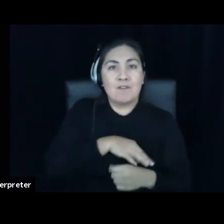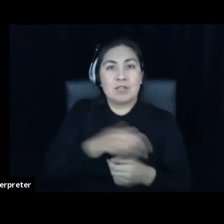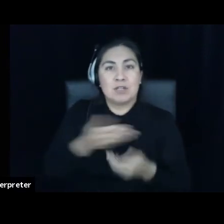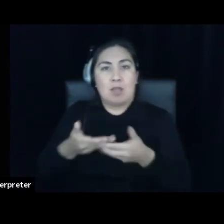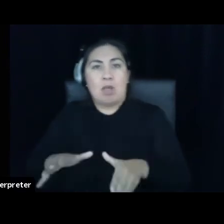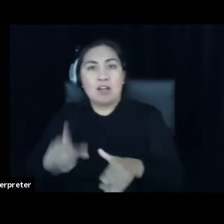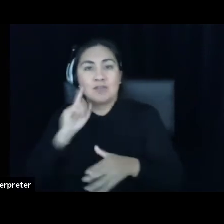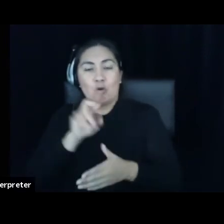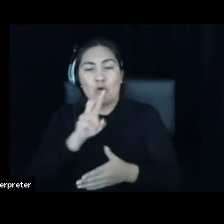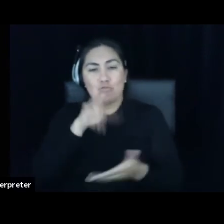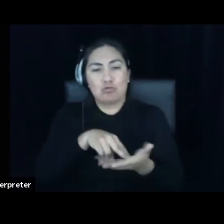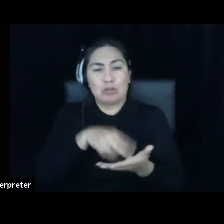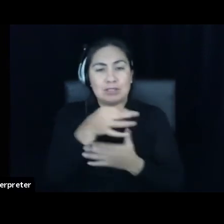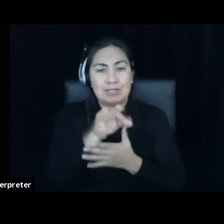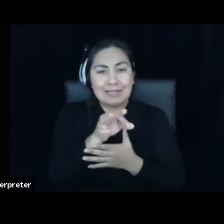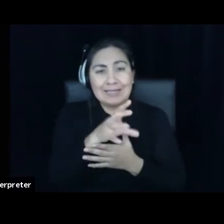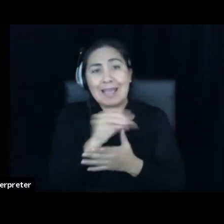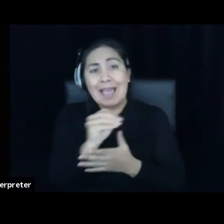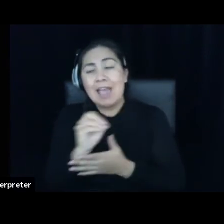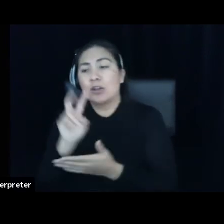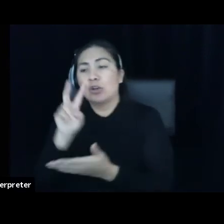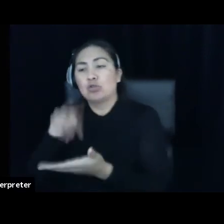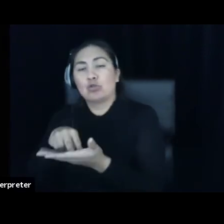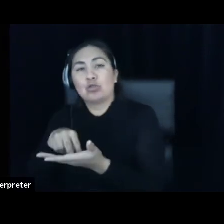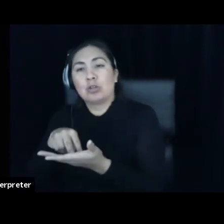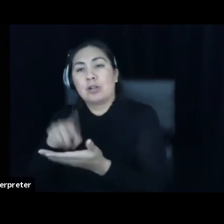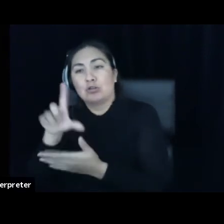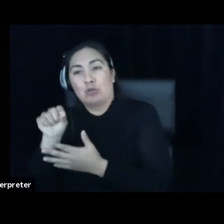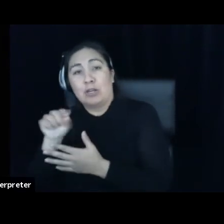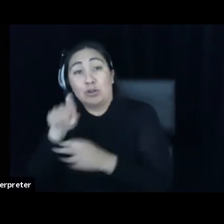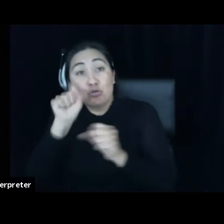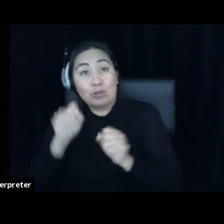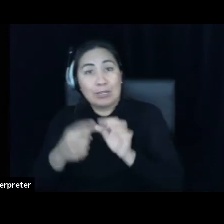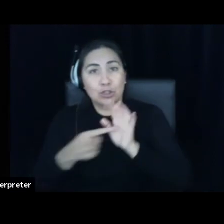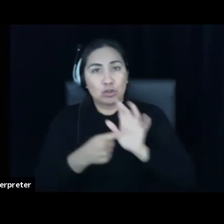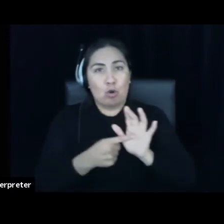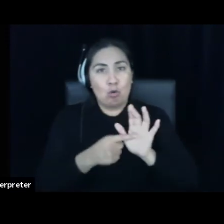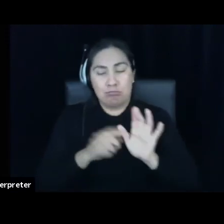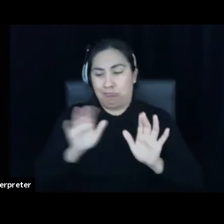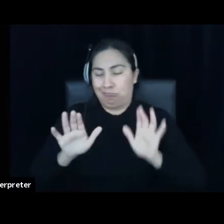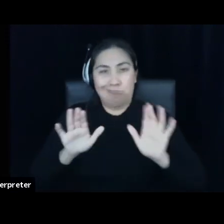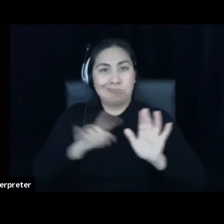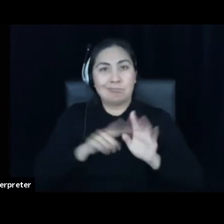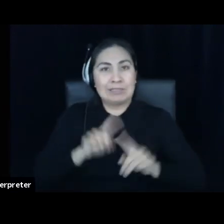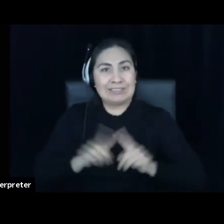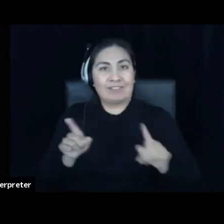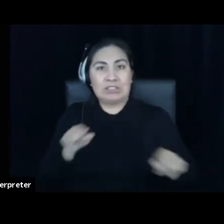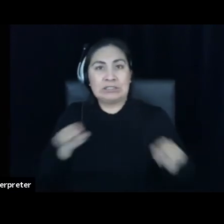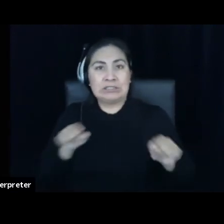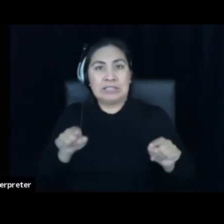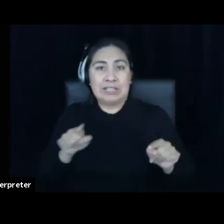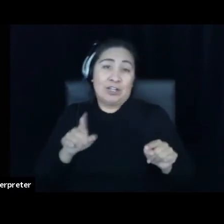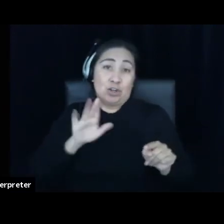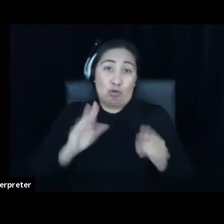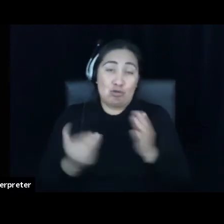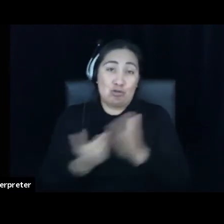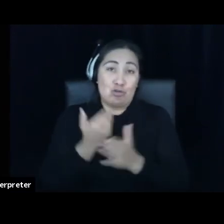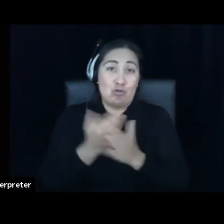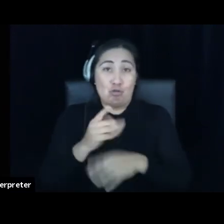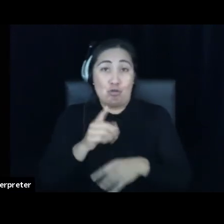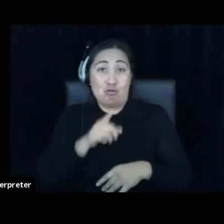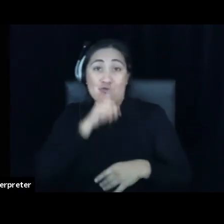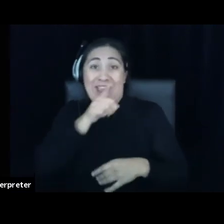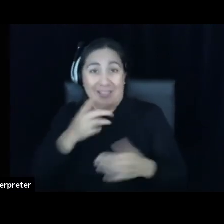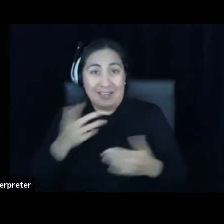2020 so you can demonstrate your new financial reality to those programs. And I'm gonna do